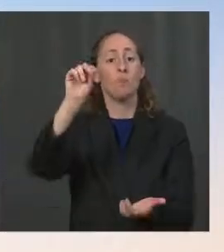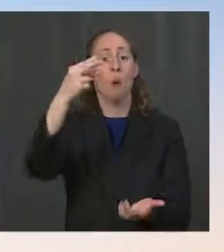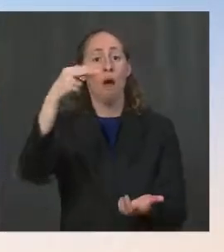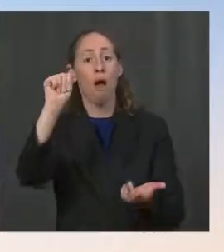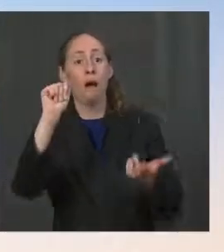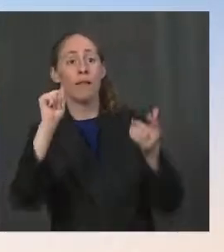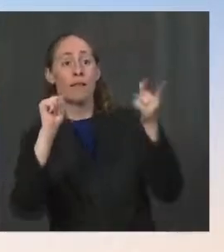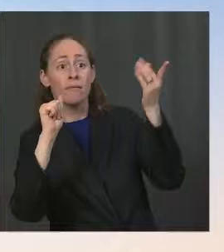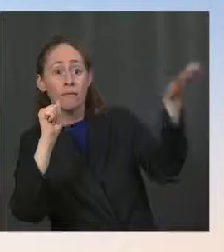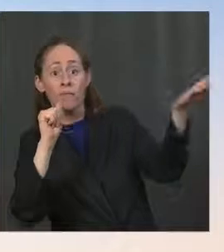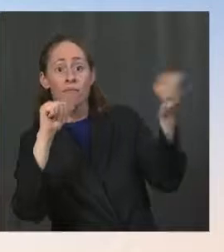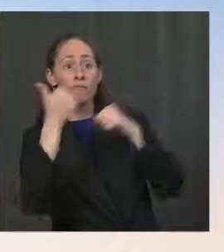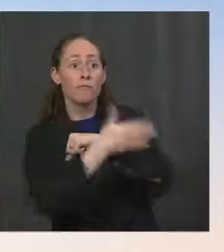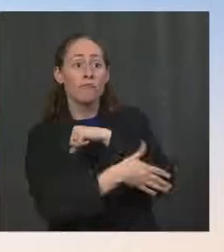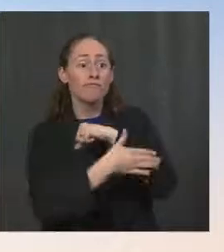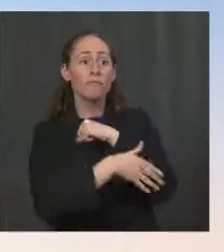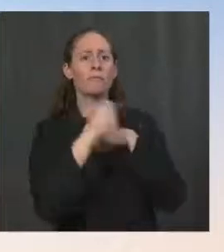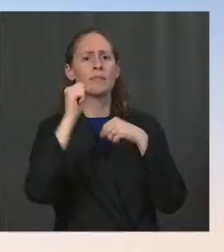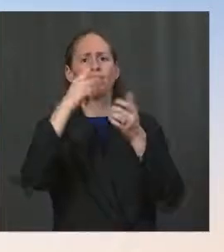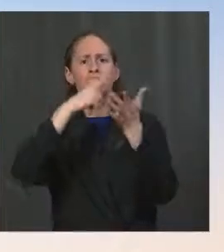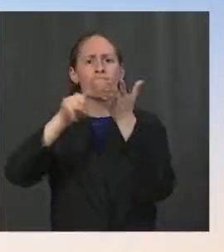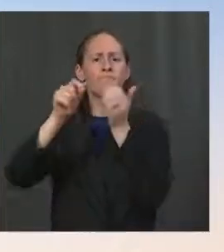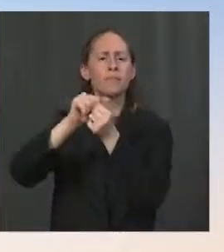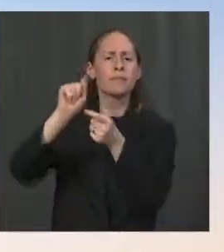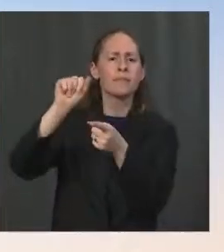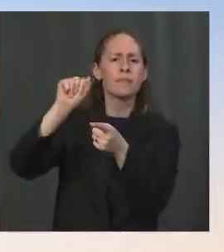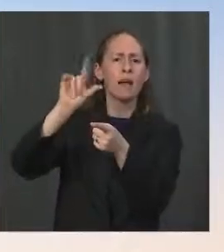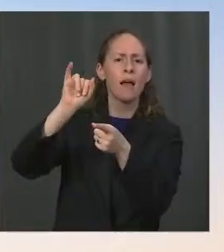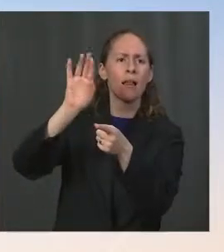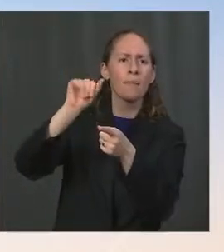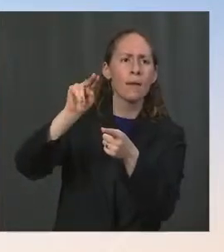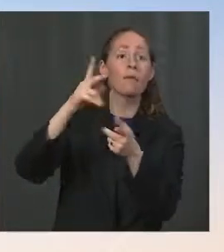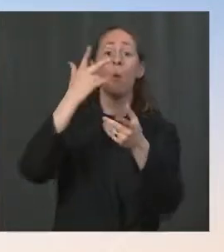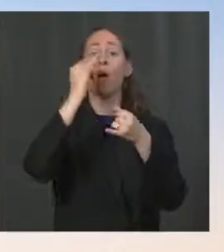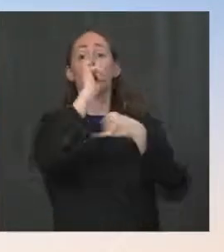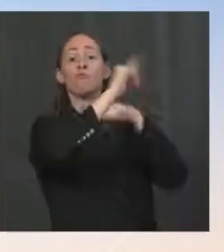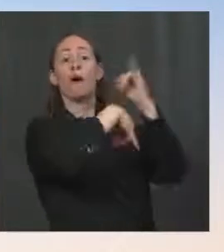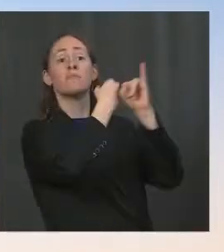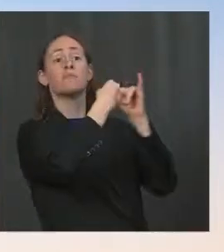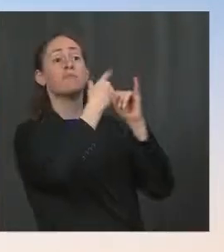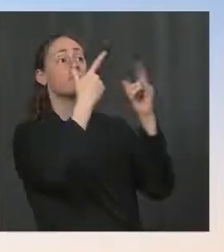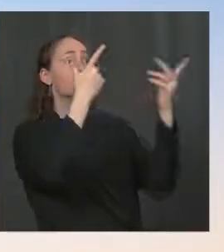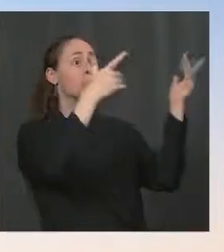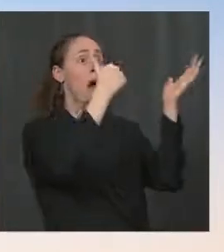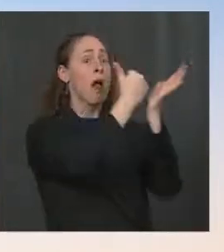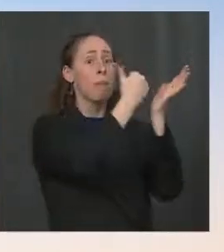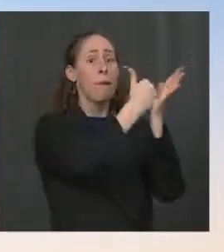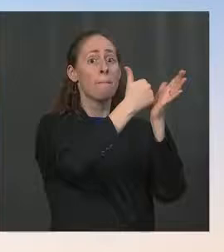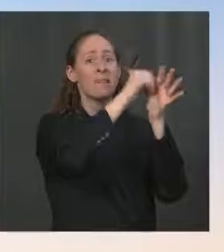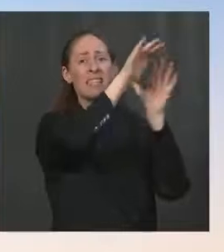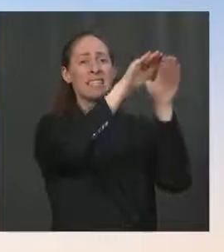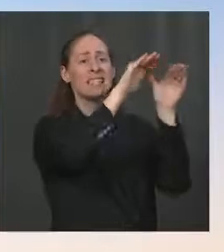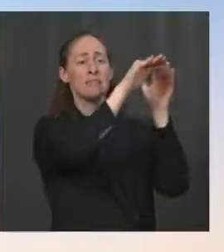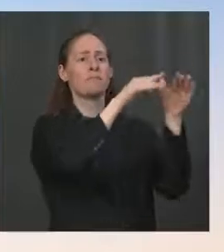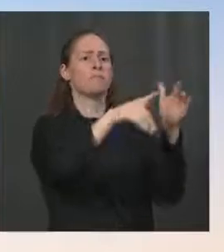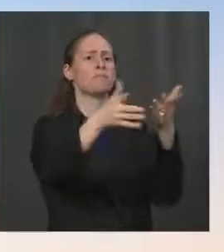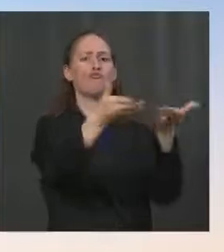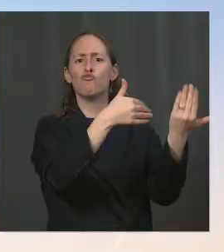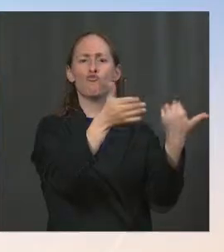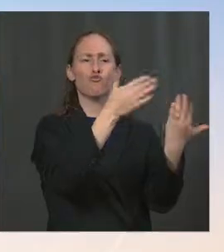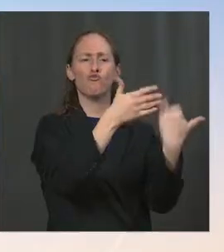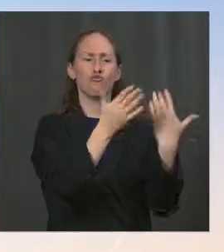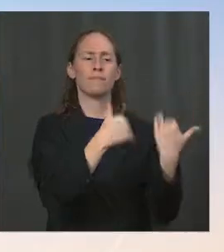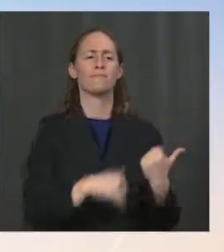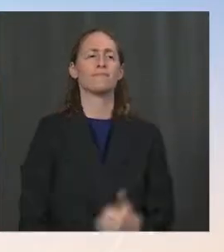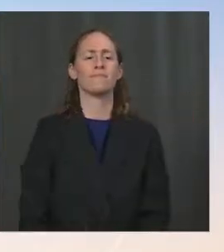Taliban, including efforts to work with the international community to make clear what we expect. What is also true is that every person who wants to